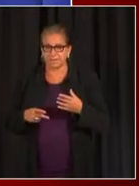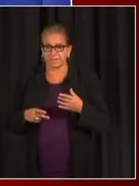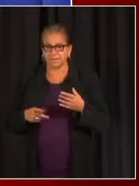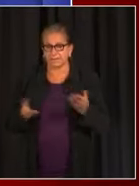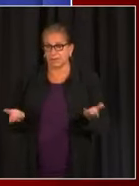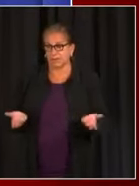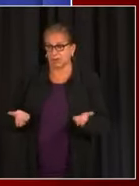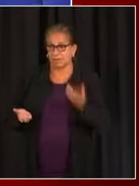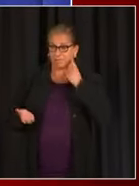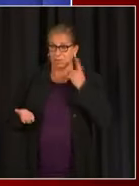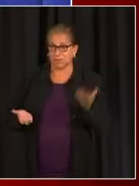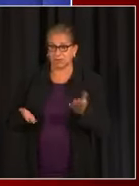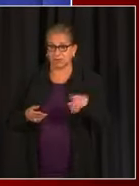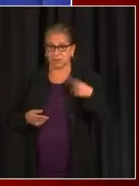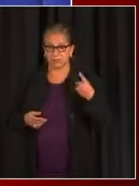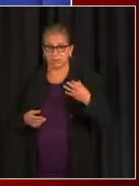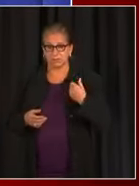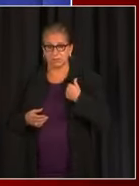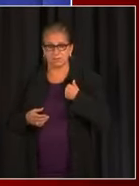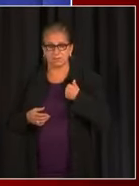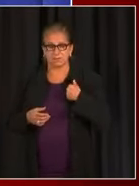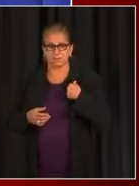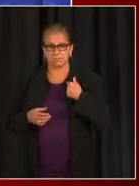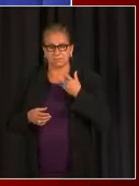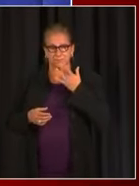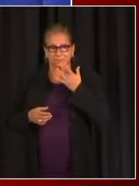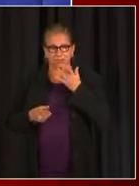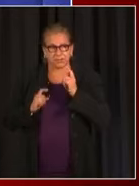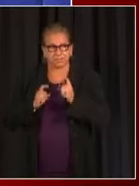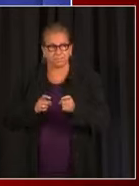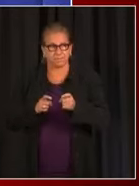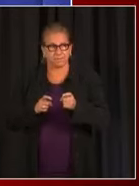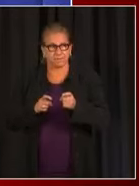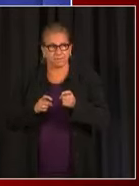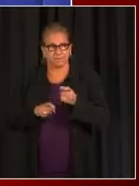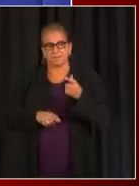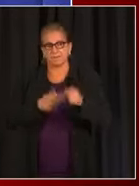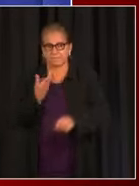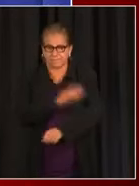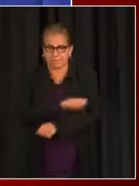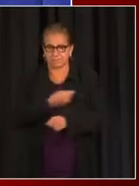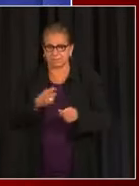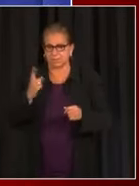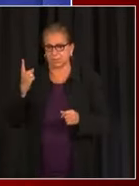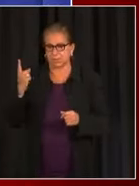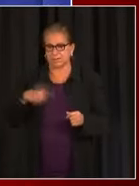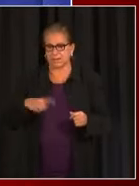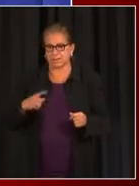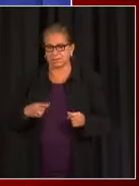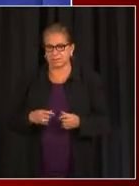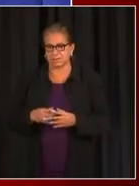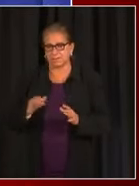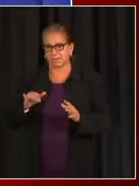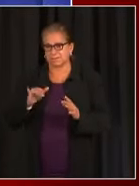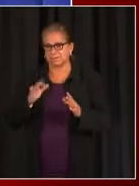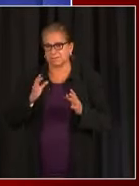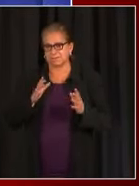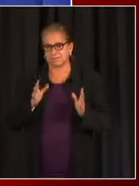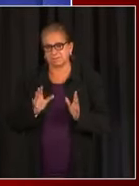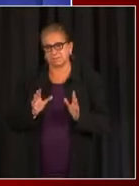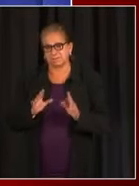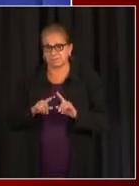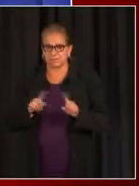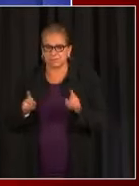who are administering on the same day. Co-administration gets into a little bit more technical thing, but they're administering